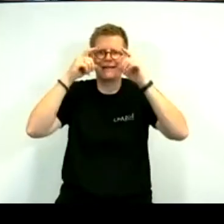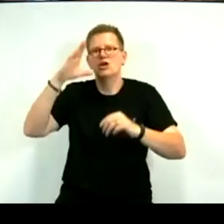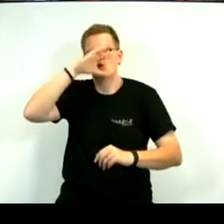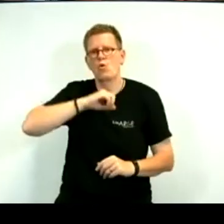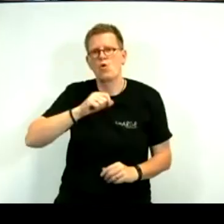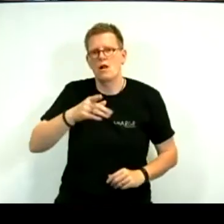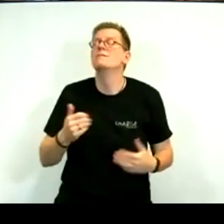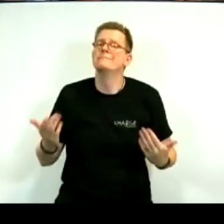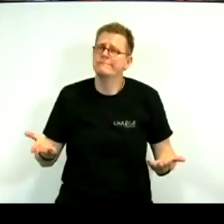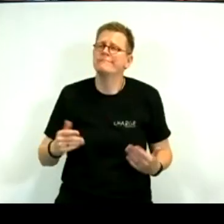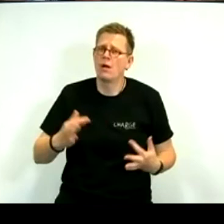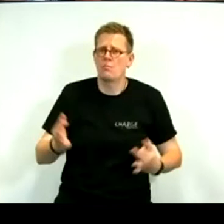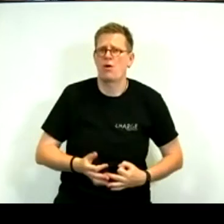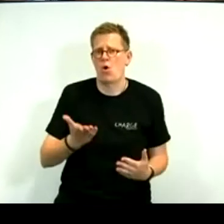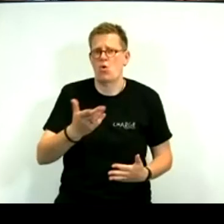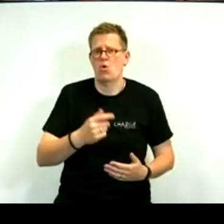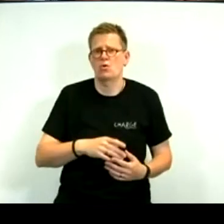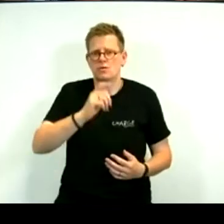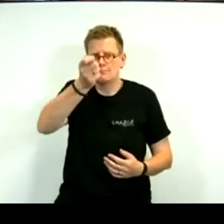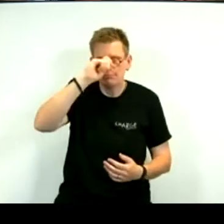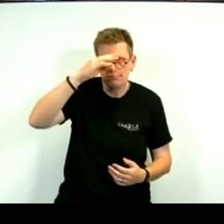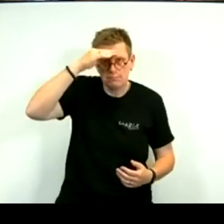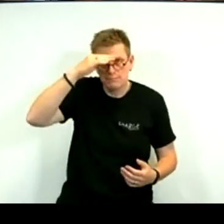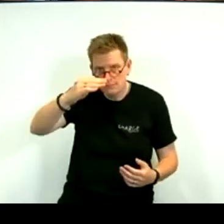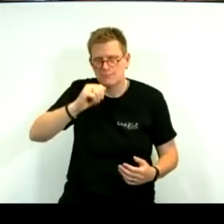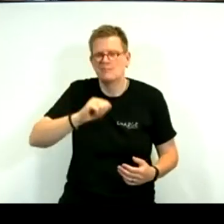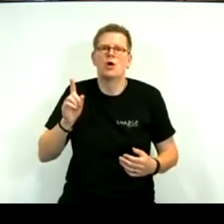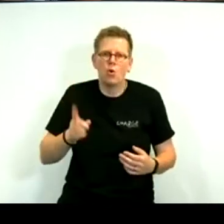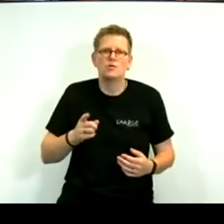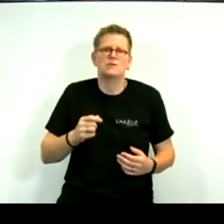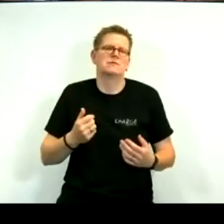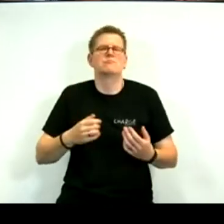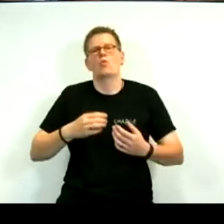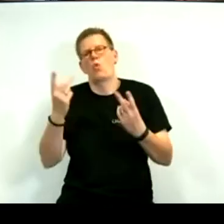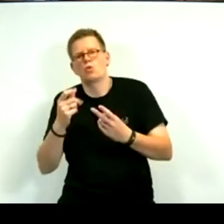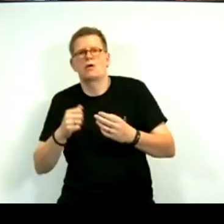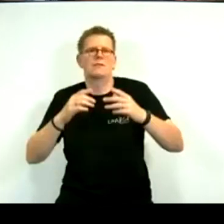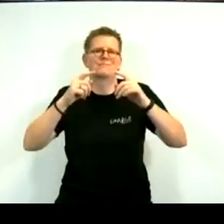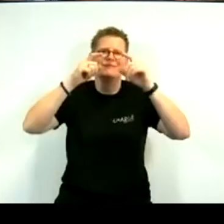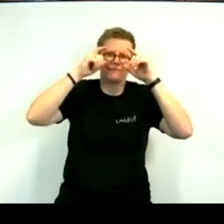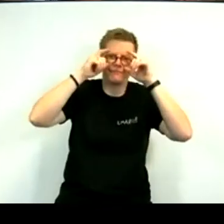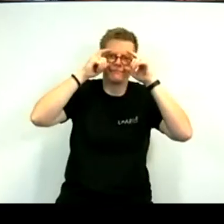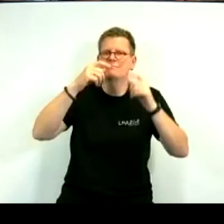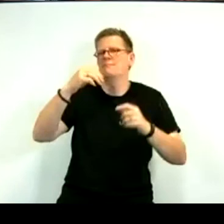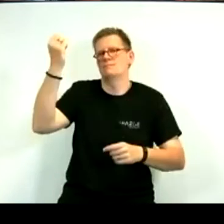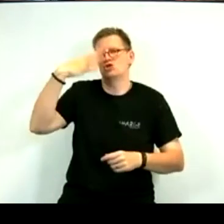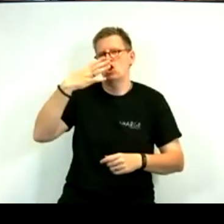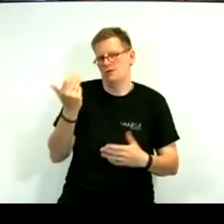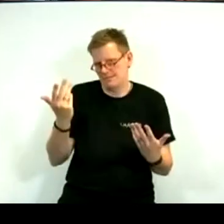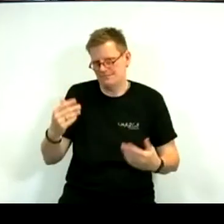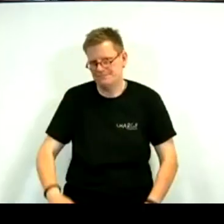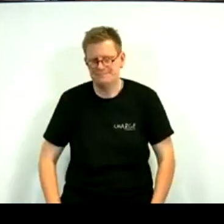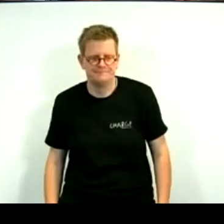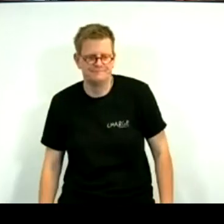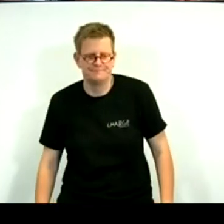with a visor or dark glasses in order to cope with bright light. And the next picture I put in as a joke.